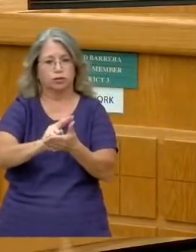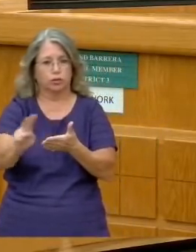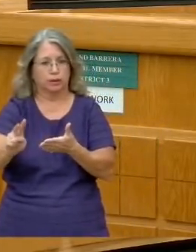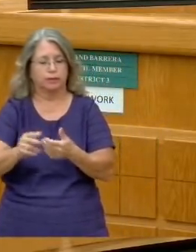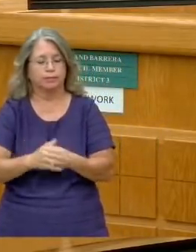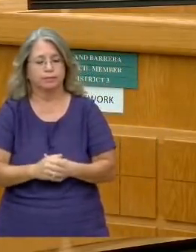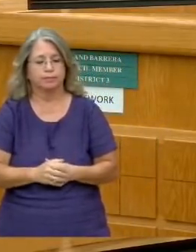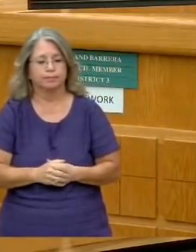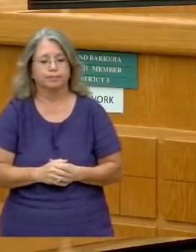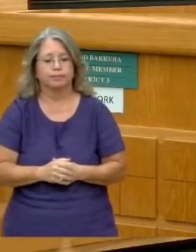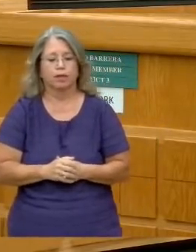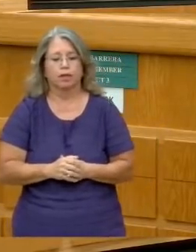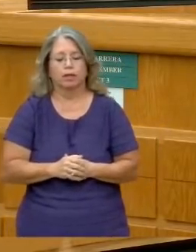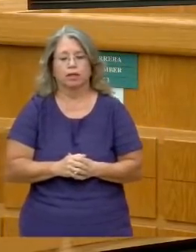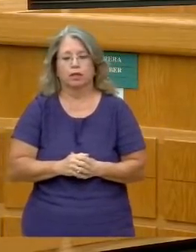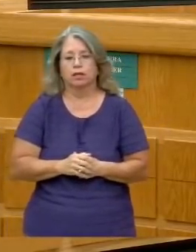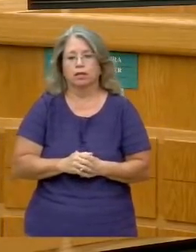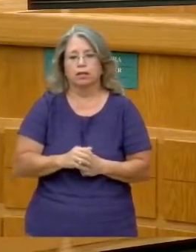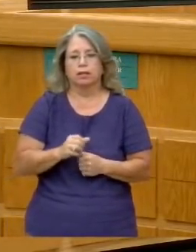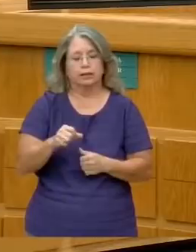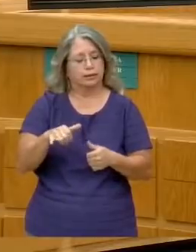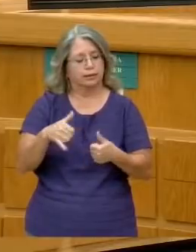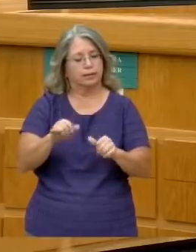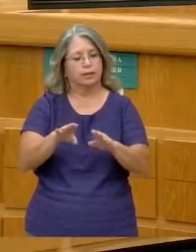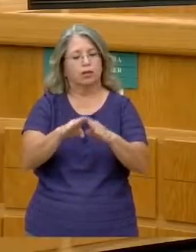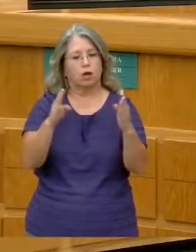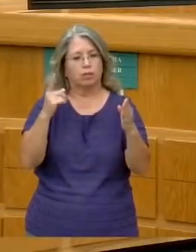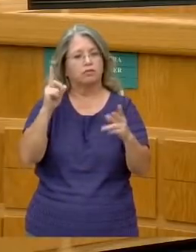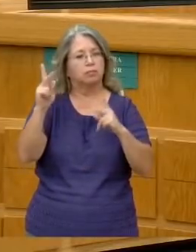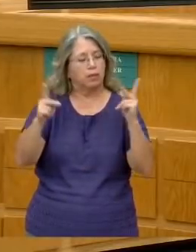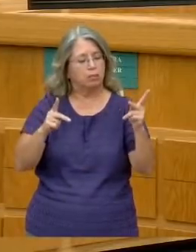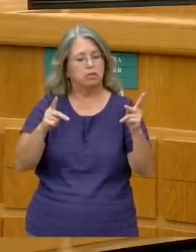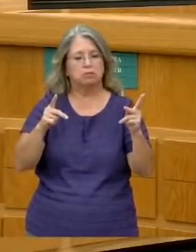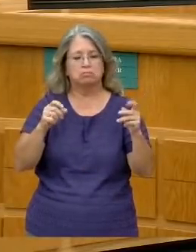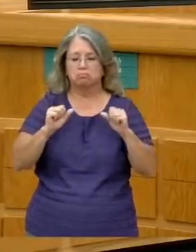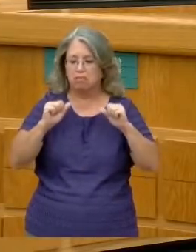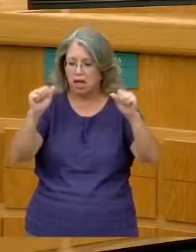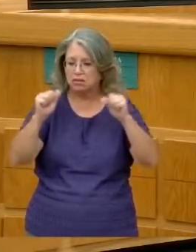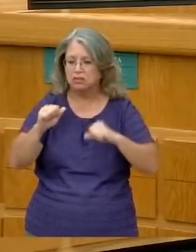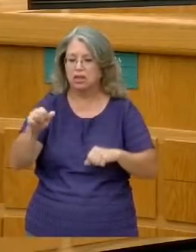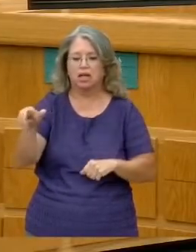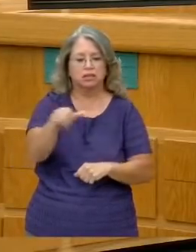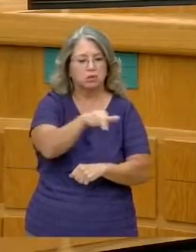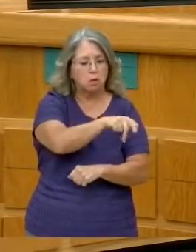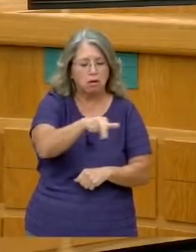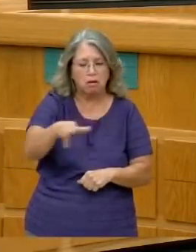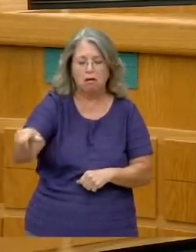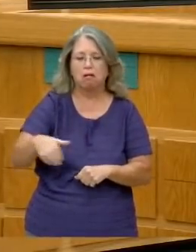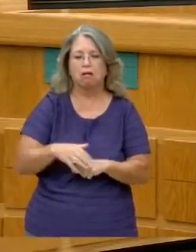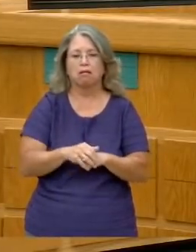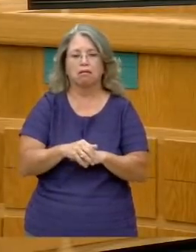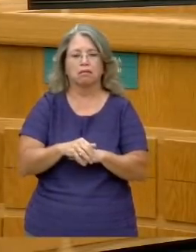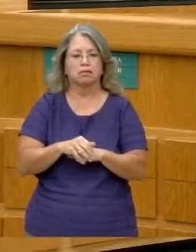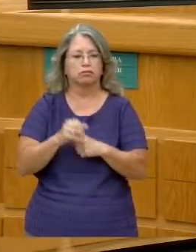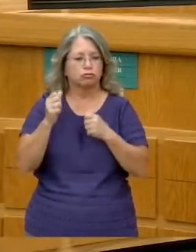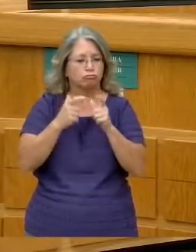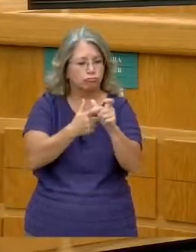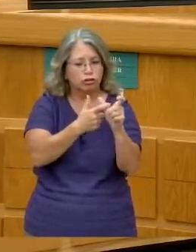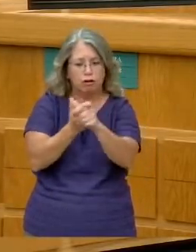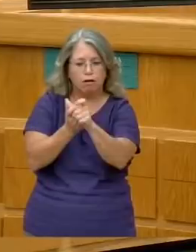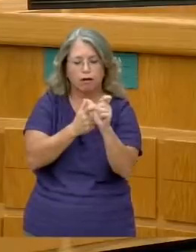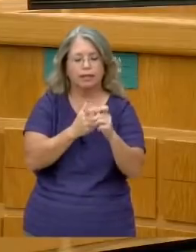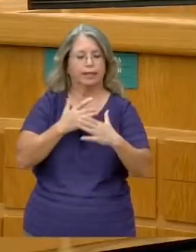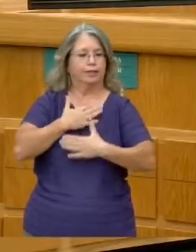the island. So it's still open to people to go out and do their exercising, do their walking, do their jogging, enjoying the